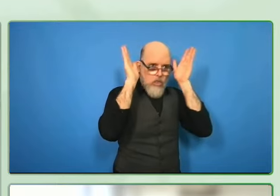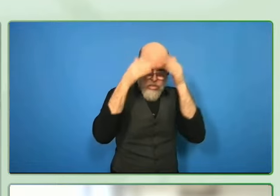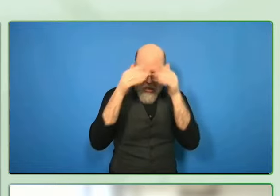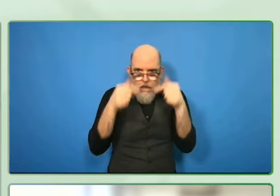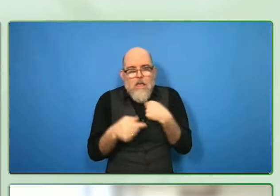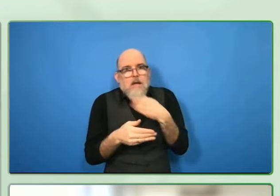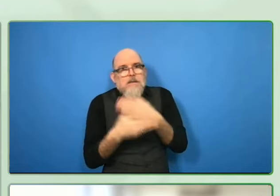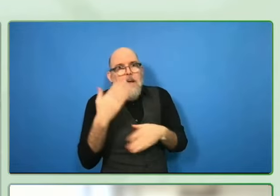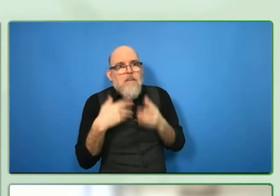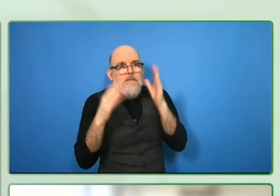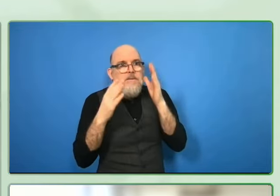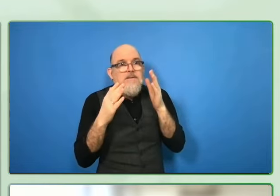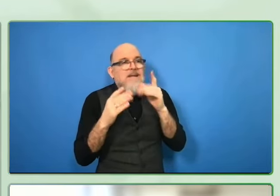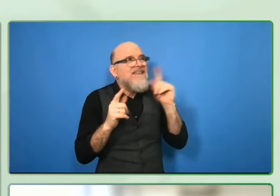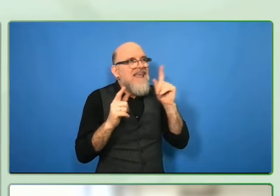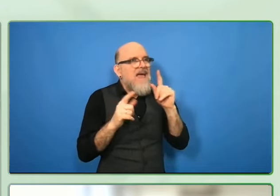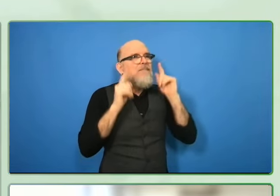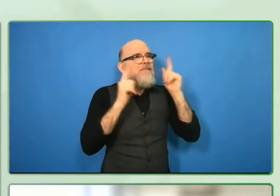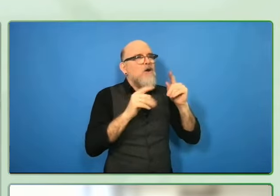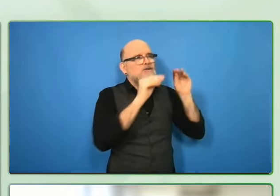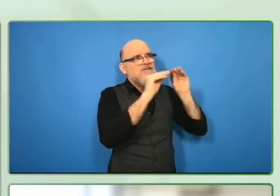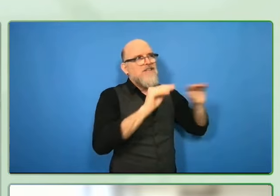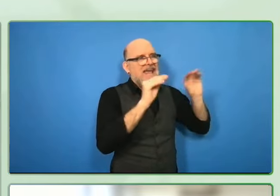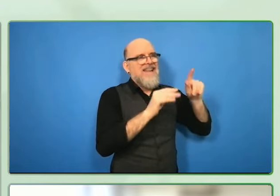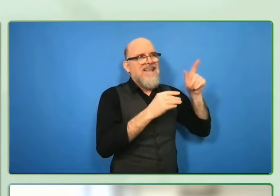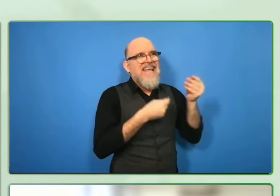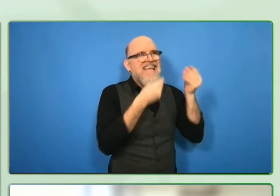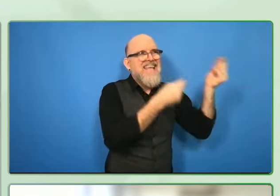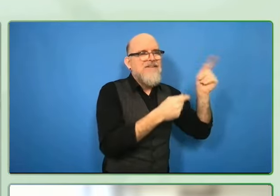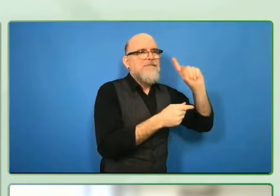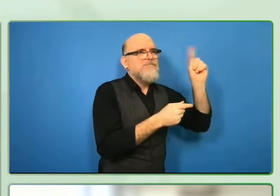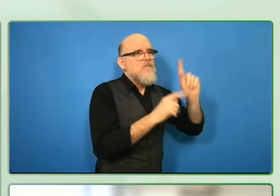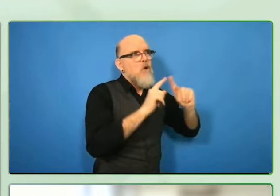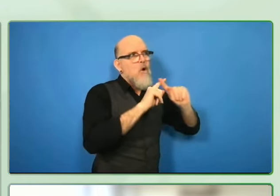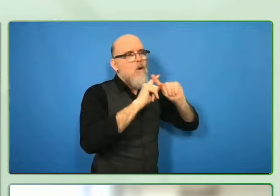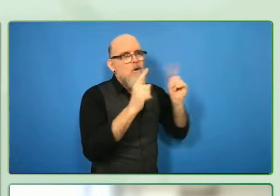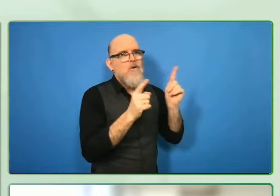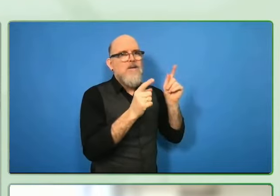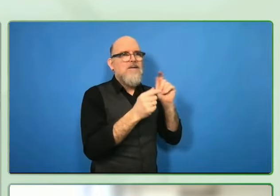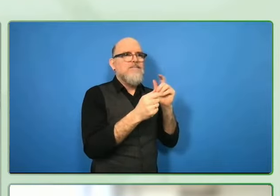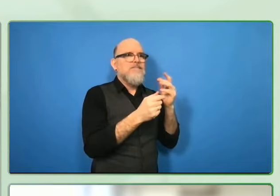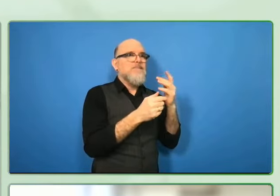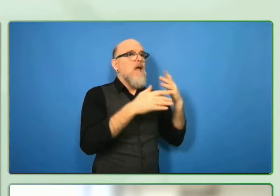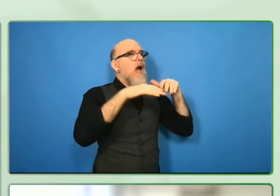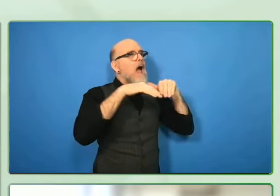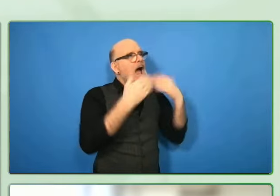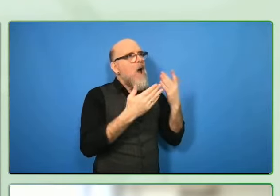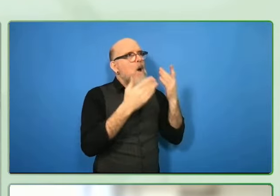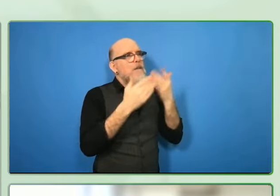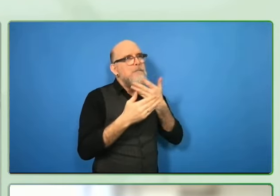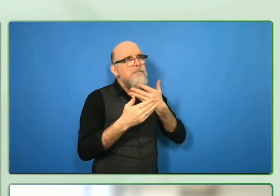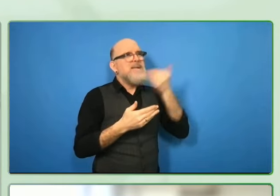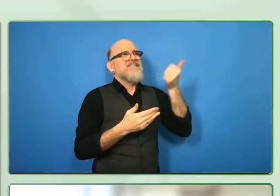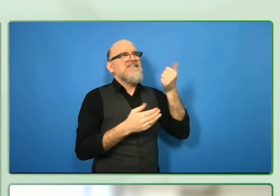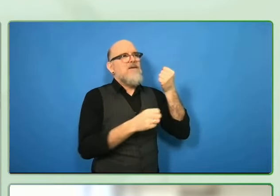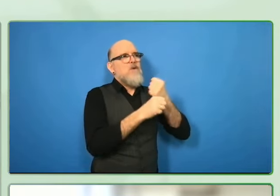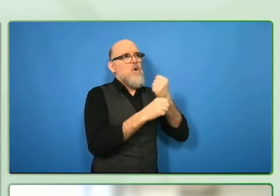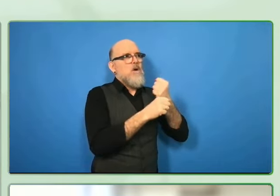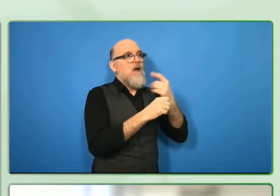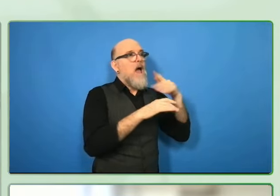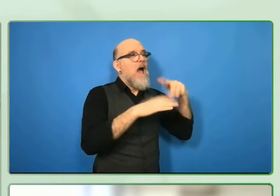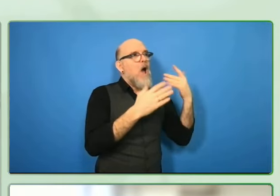essentially removes any problems they have in being great at their work. So I'm not sure if there is